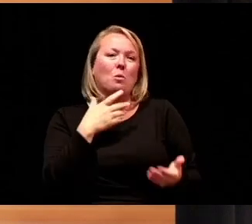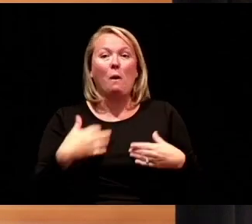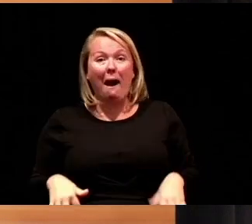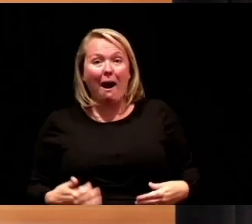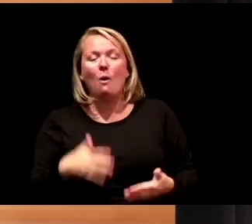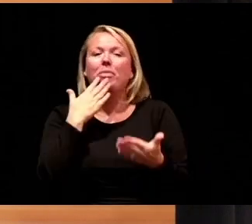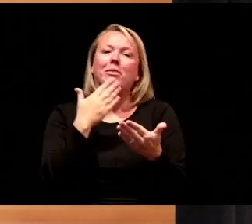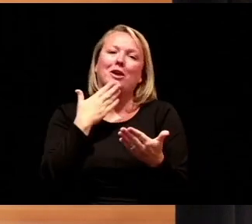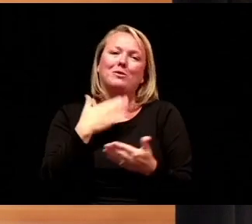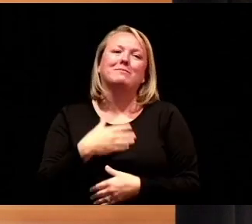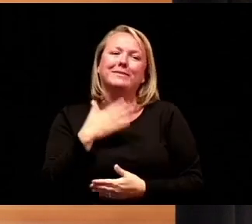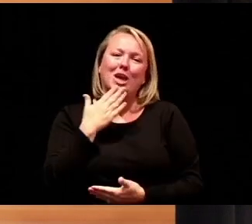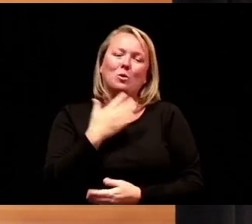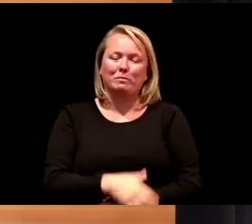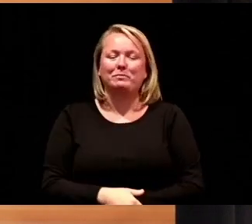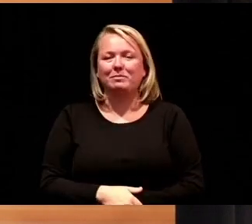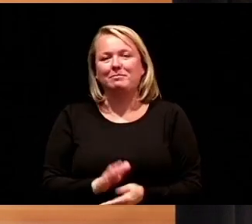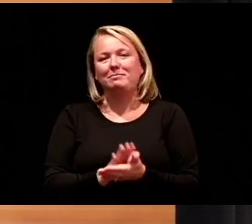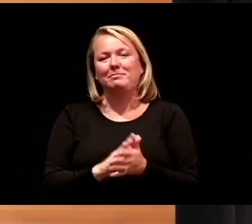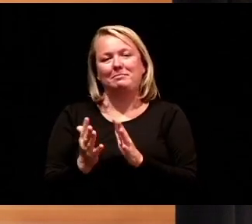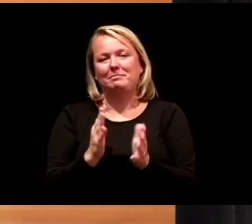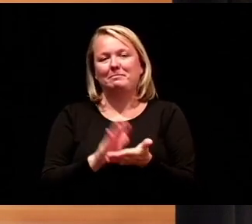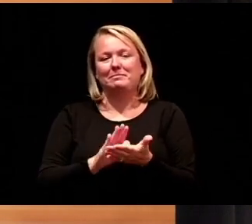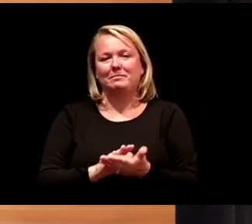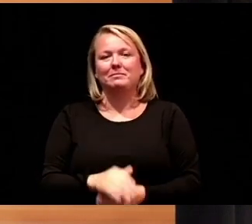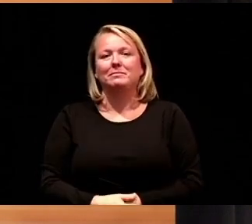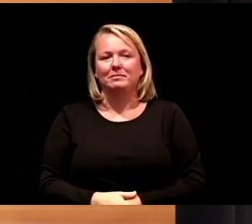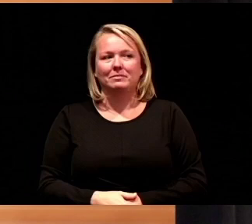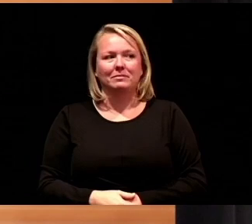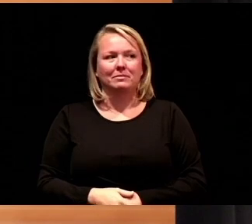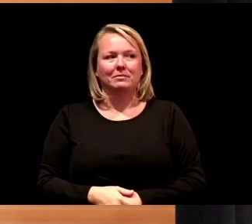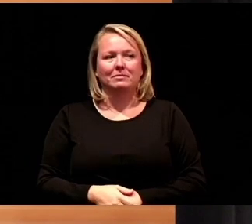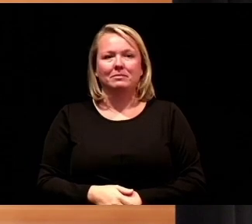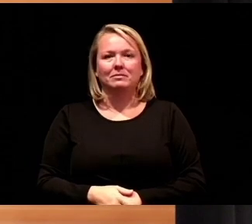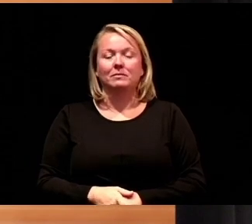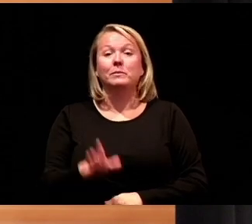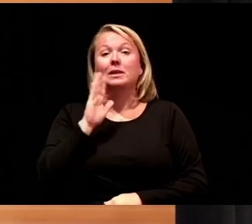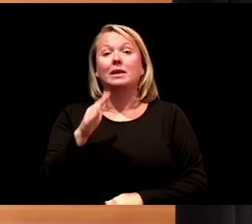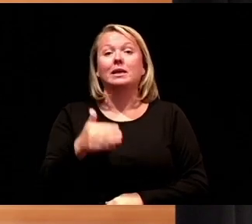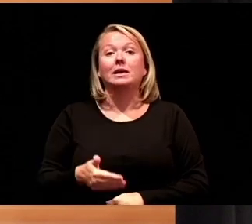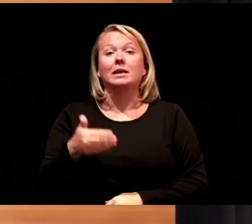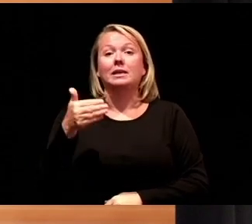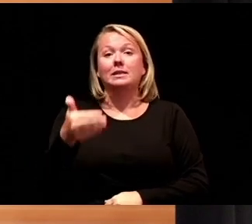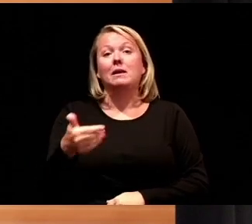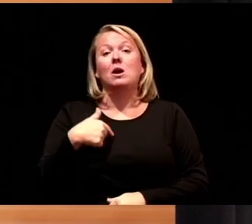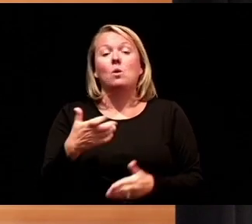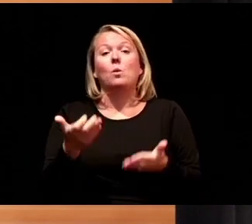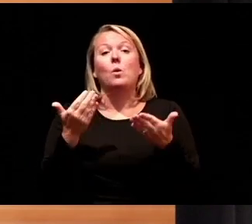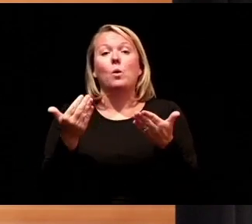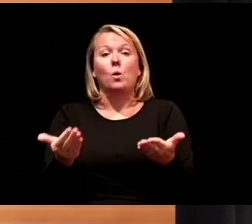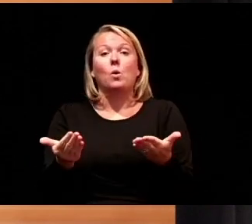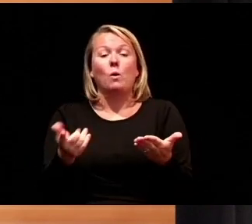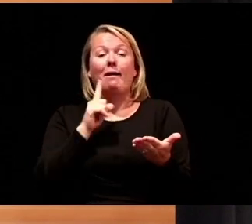in collaboration, the Fair Housing Center with other fair housing centers did the investigation, and in this particular case, we ended up filing an